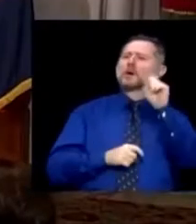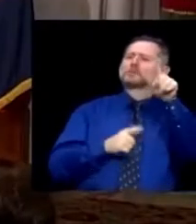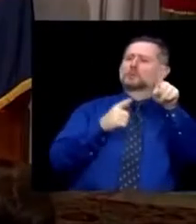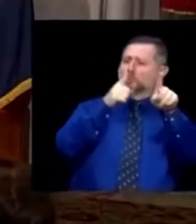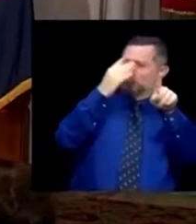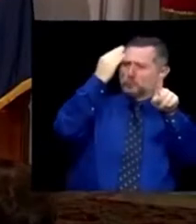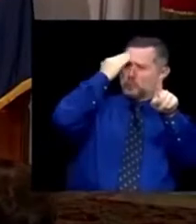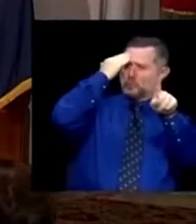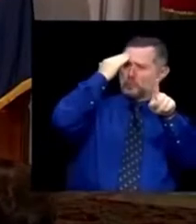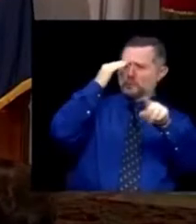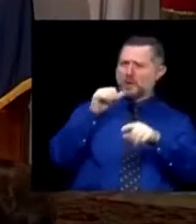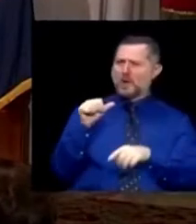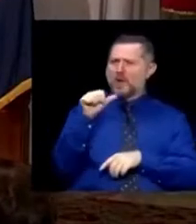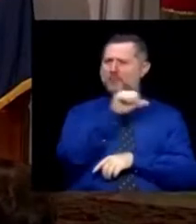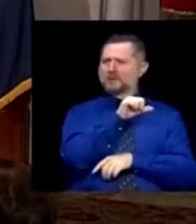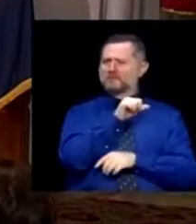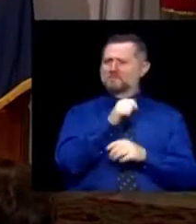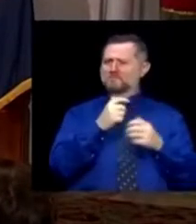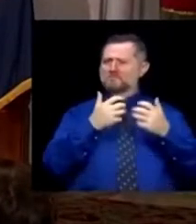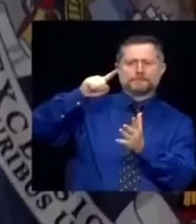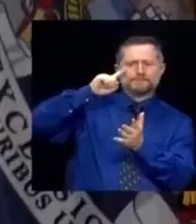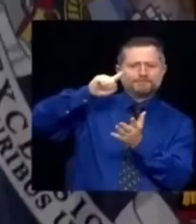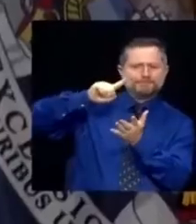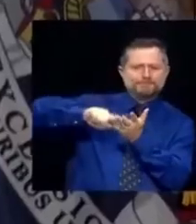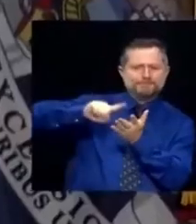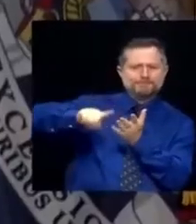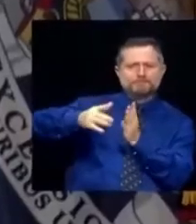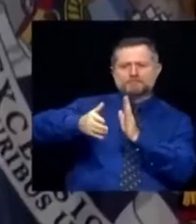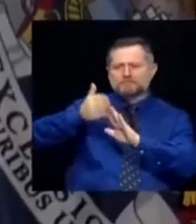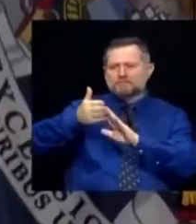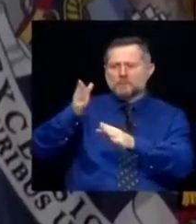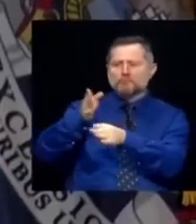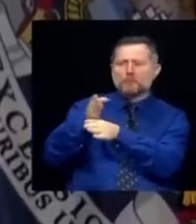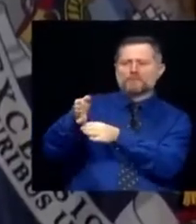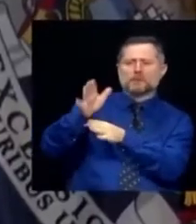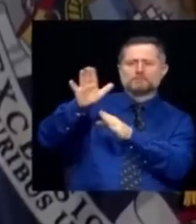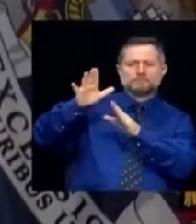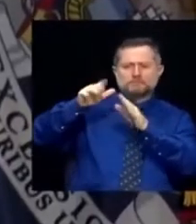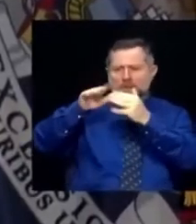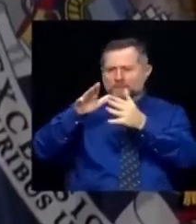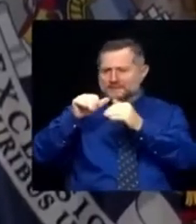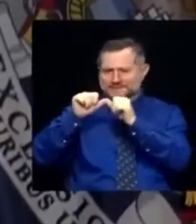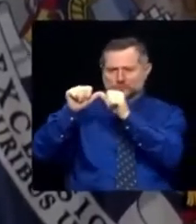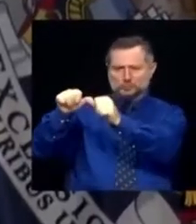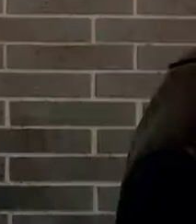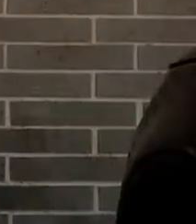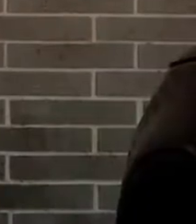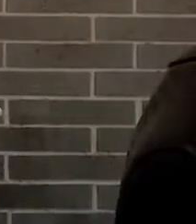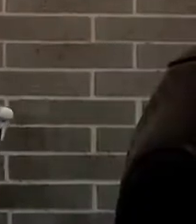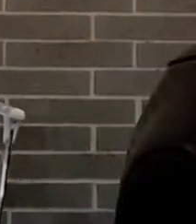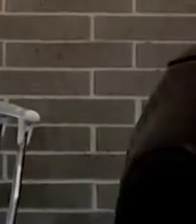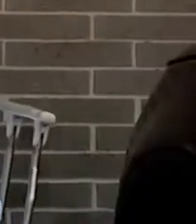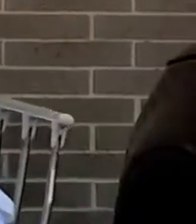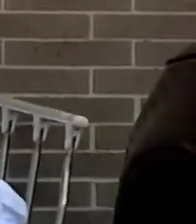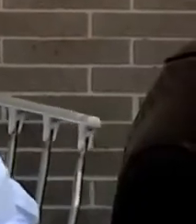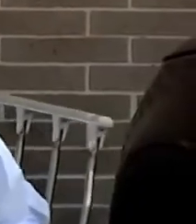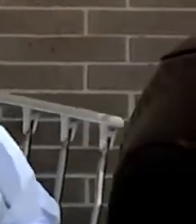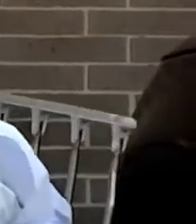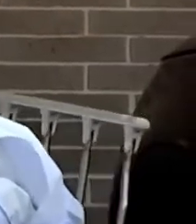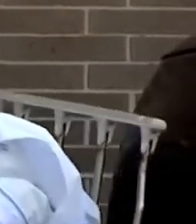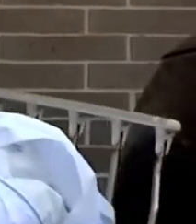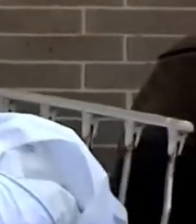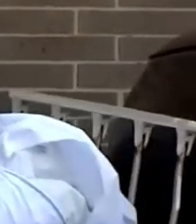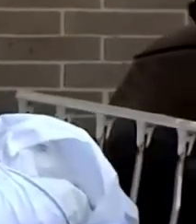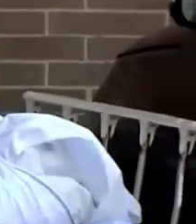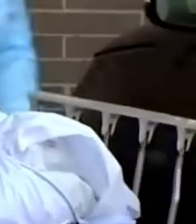Cuomo's successor Kathy Hochul told NPR Wednesday the new numbers reflect official U.S. CDC data, bringing the state's total number